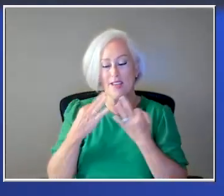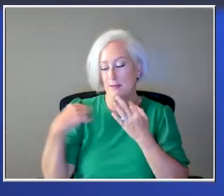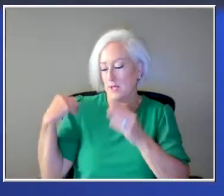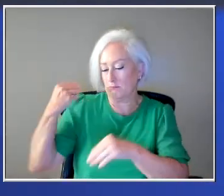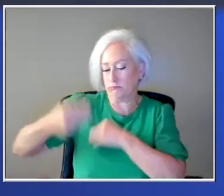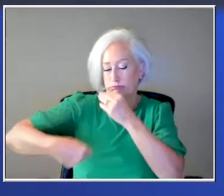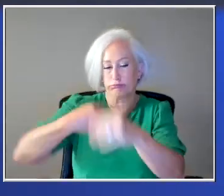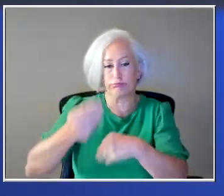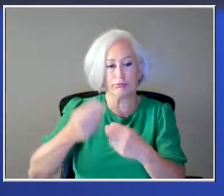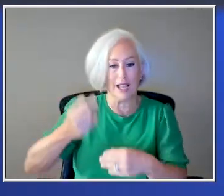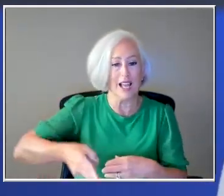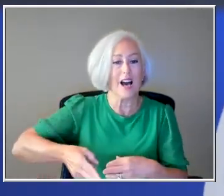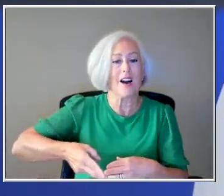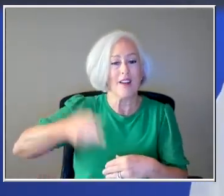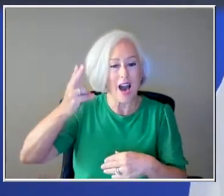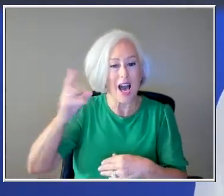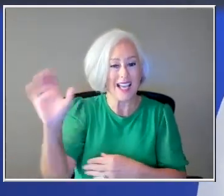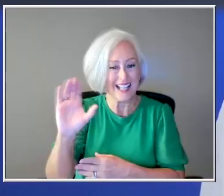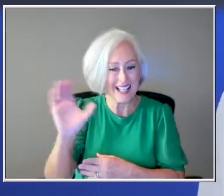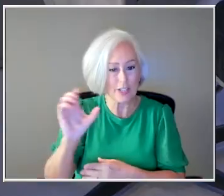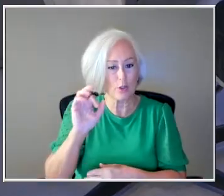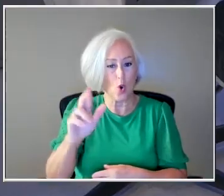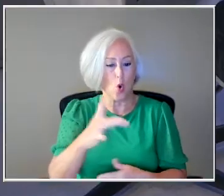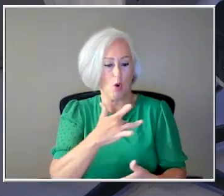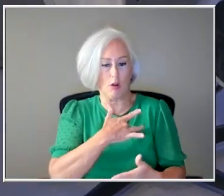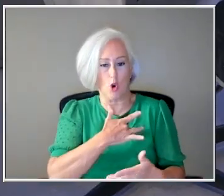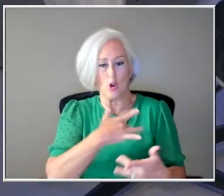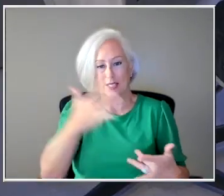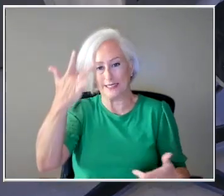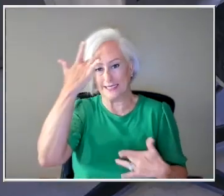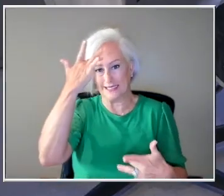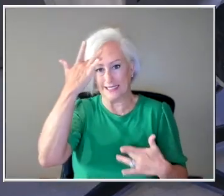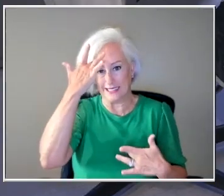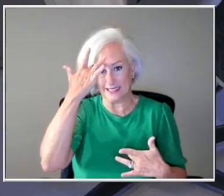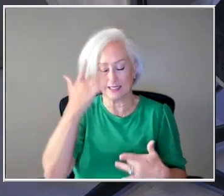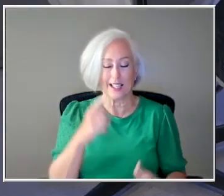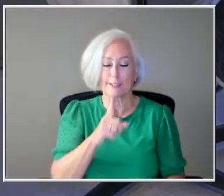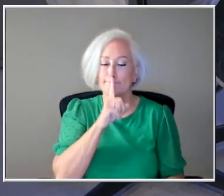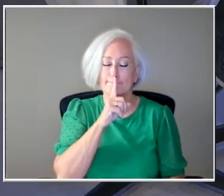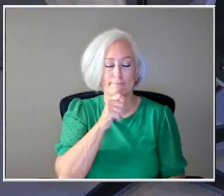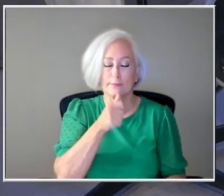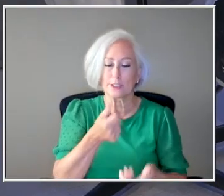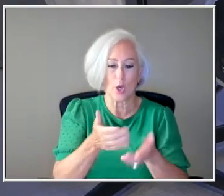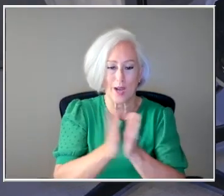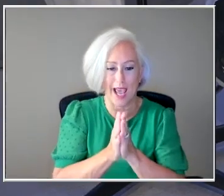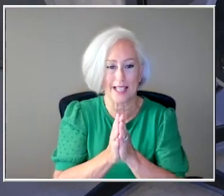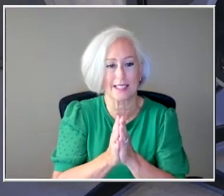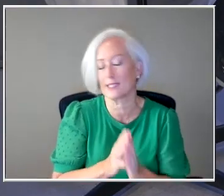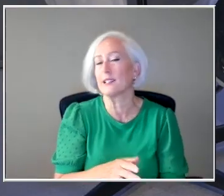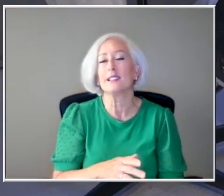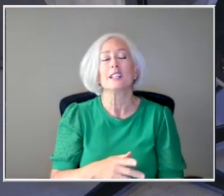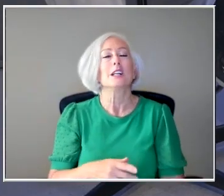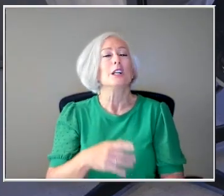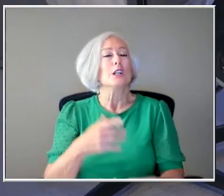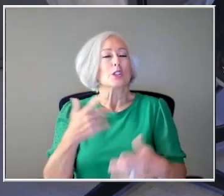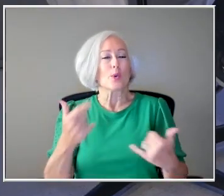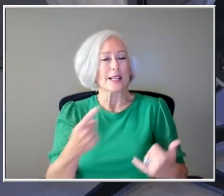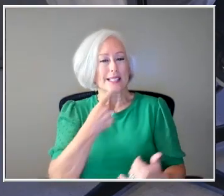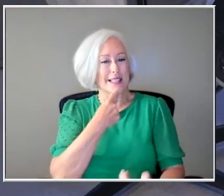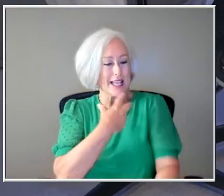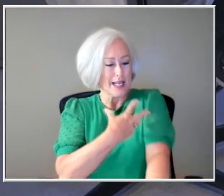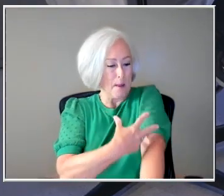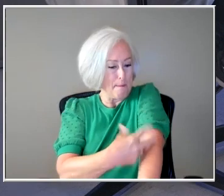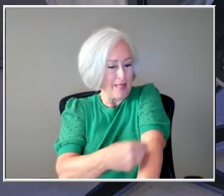disease, no, they don't ask. Okay, so we talk about this being a simple test, this blood draw, but you also have to fast, is